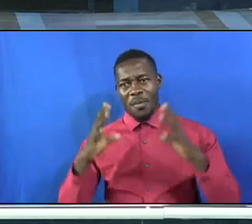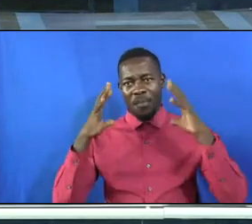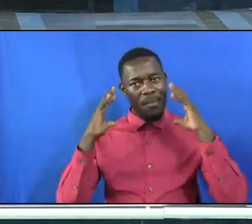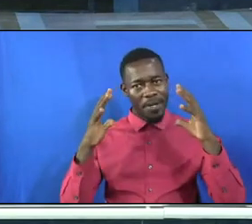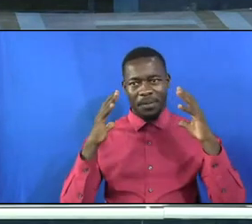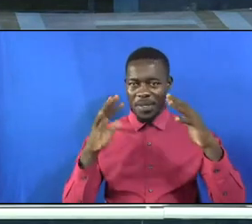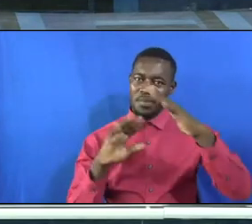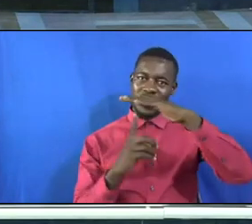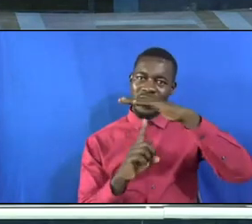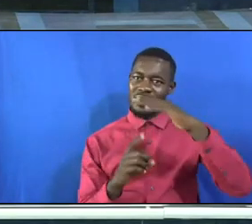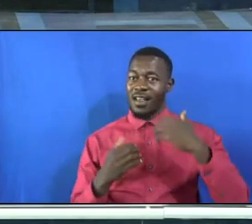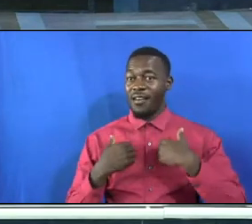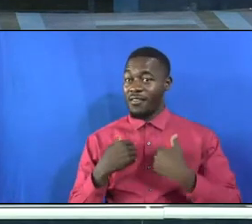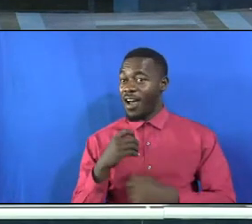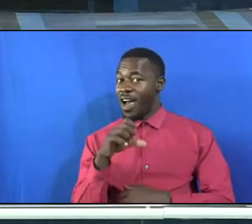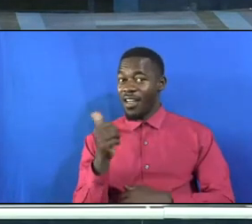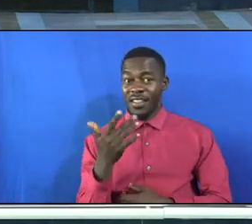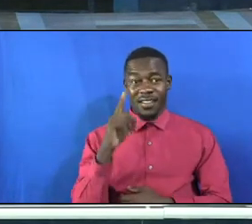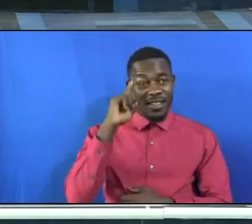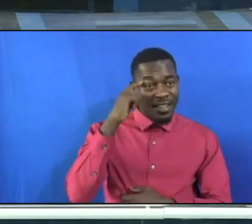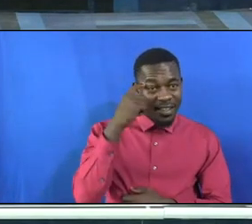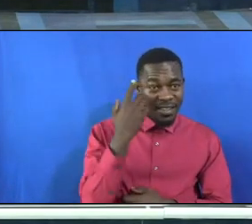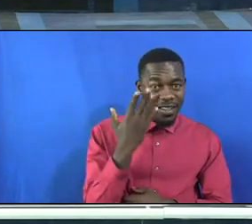There are some people who thought that,